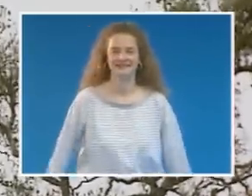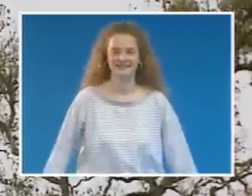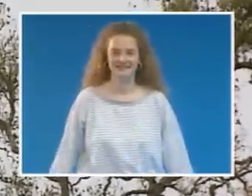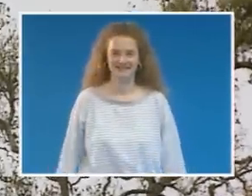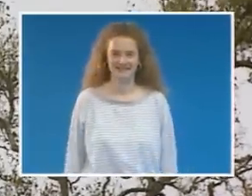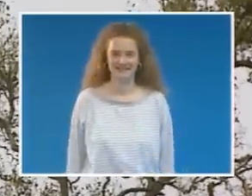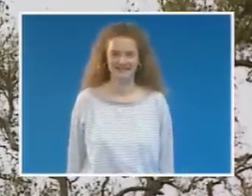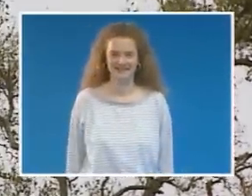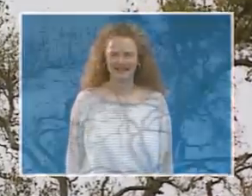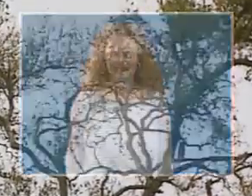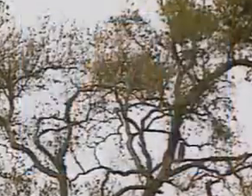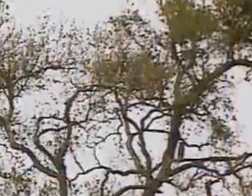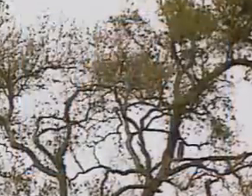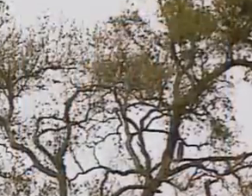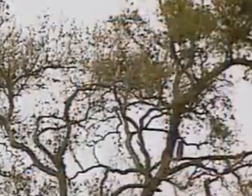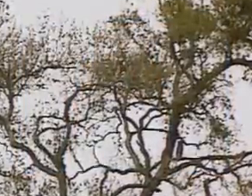soon dry.